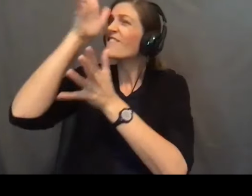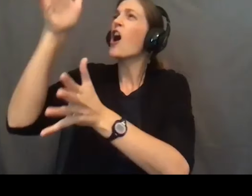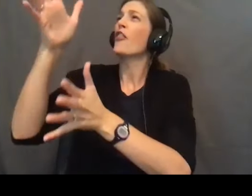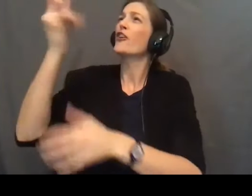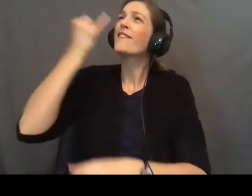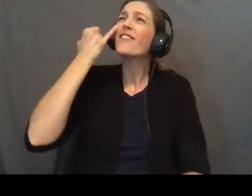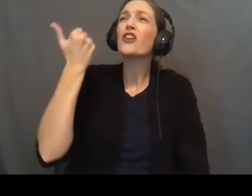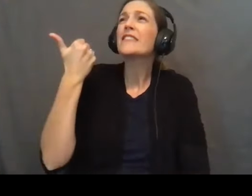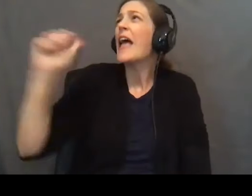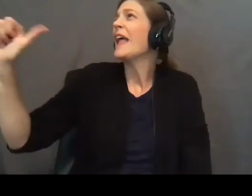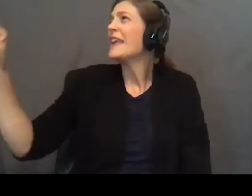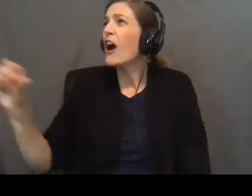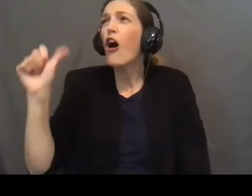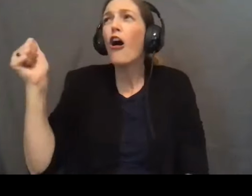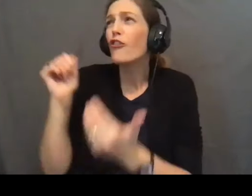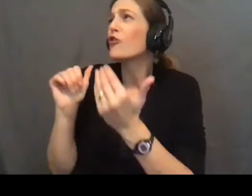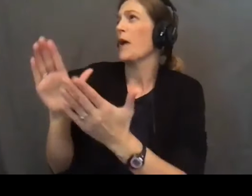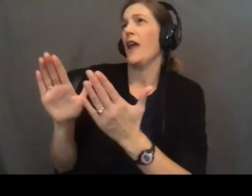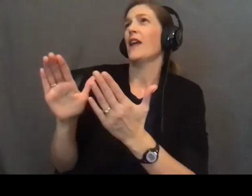any, any other way